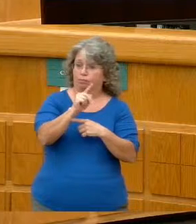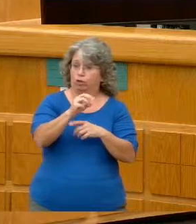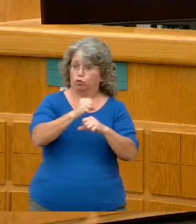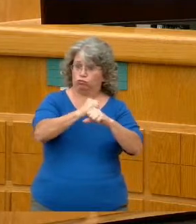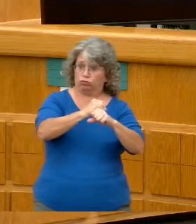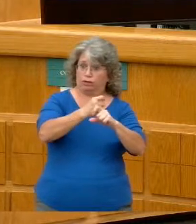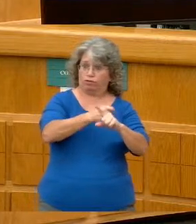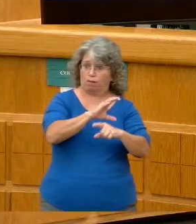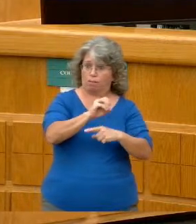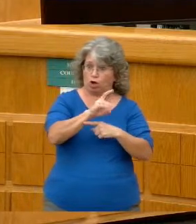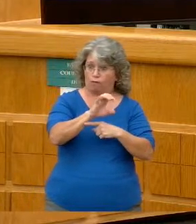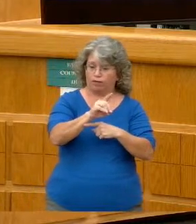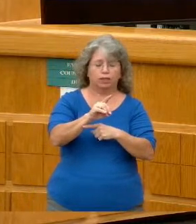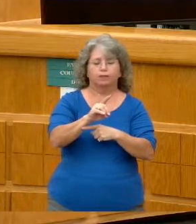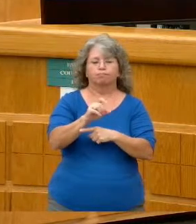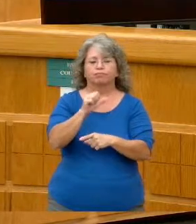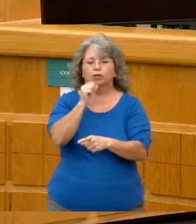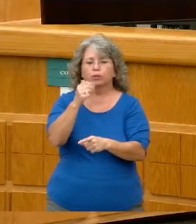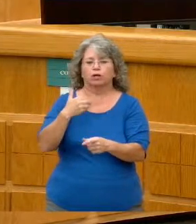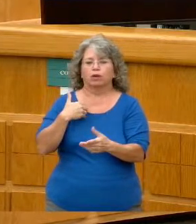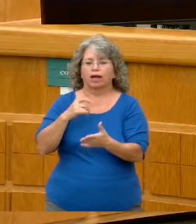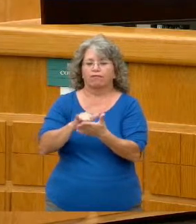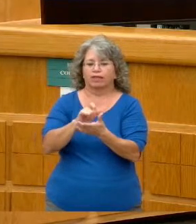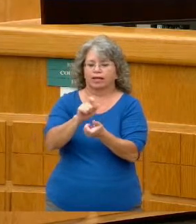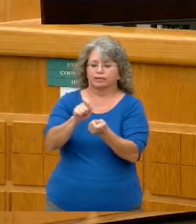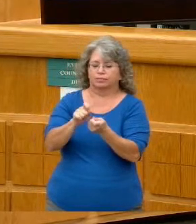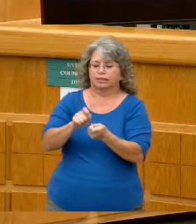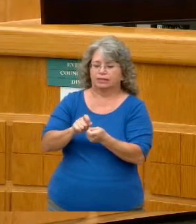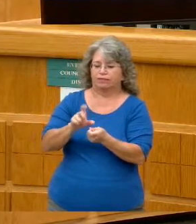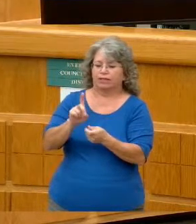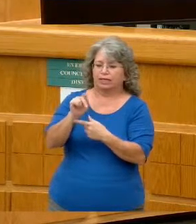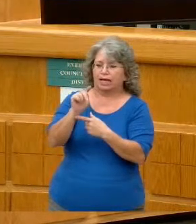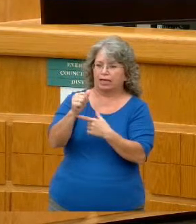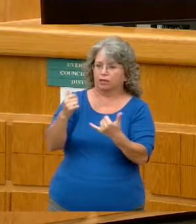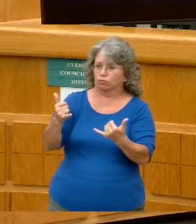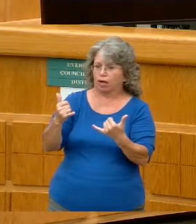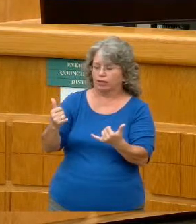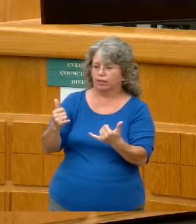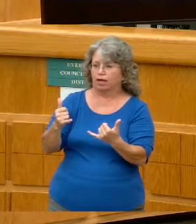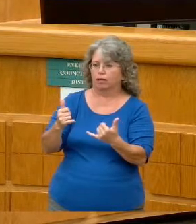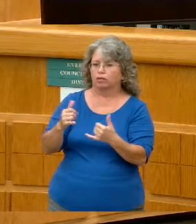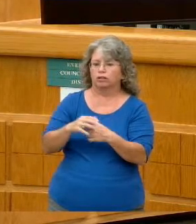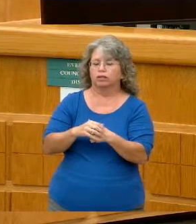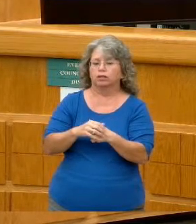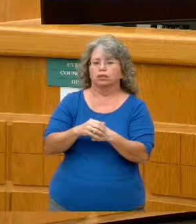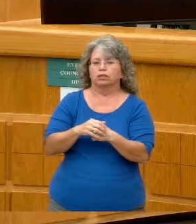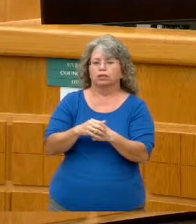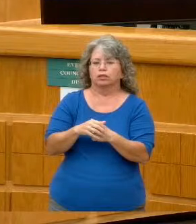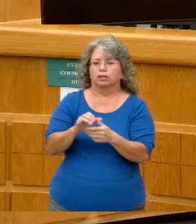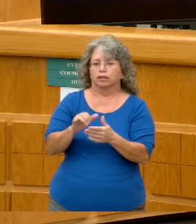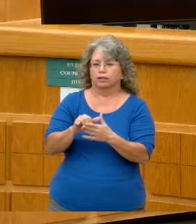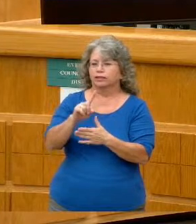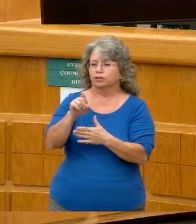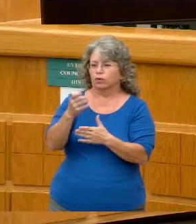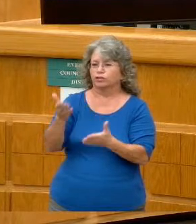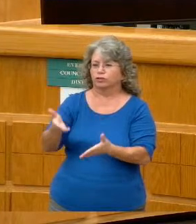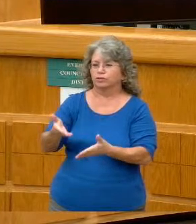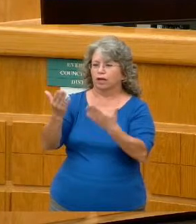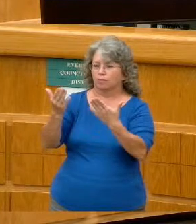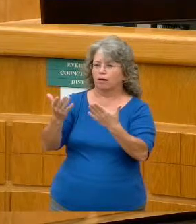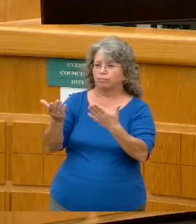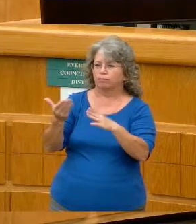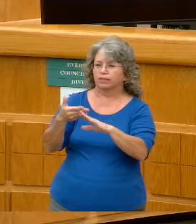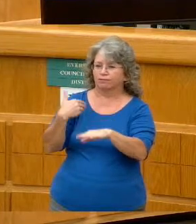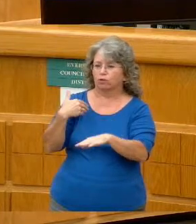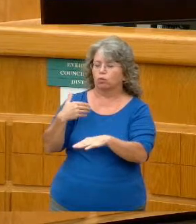Oh, okay, so we don't have any particular data right now. So, as I said, and this question was brought up several